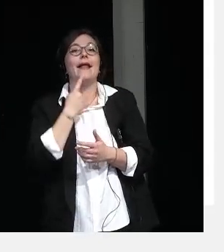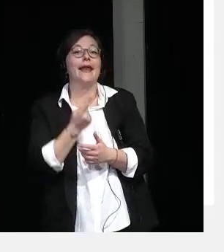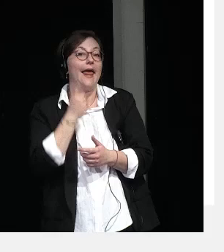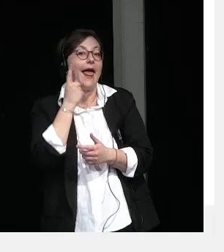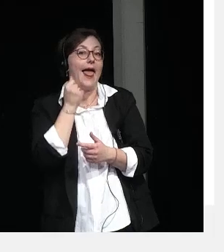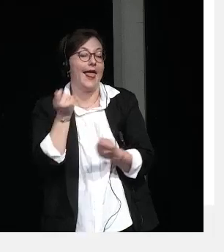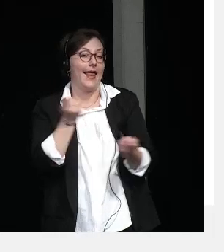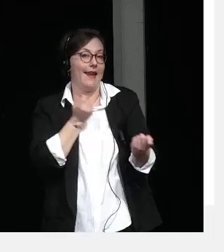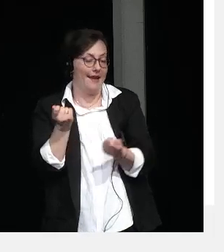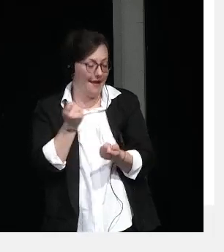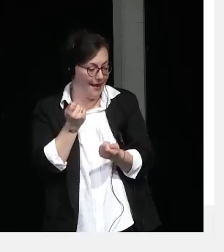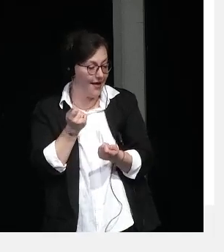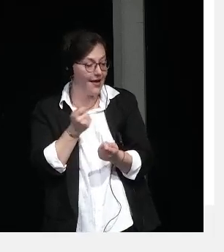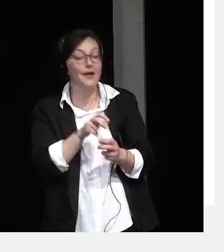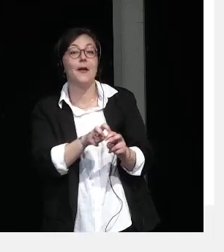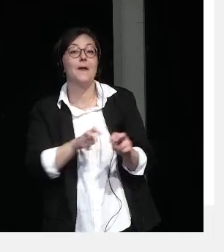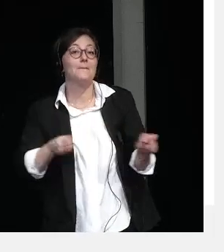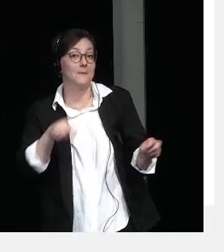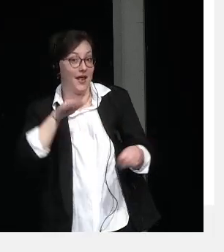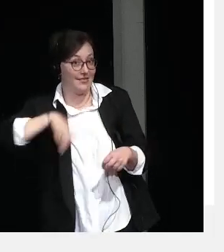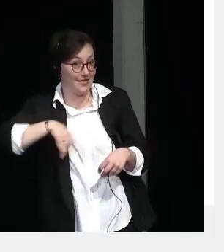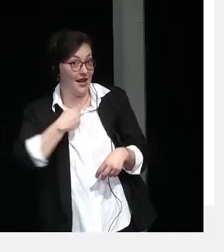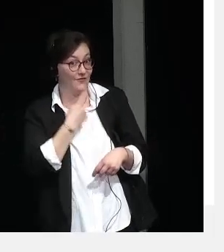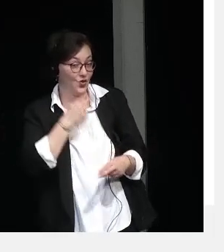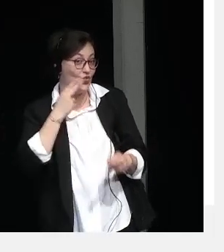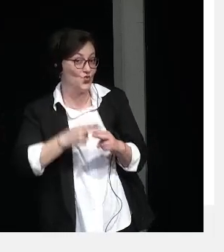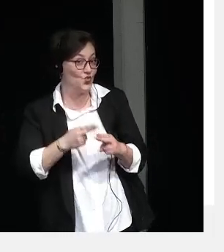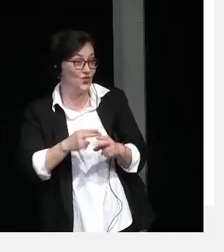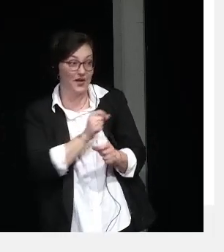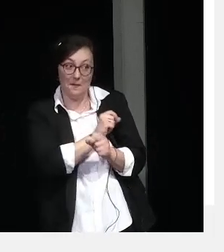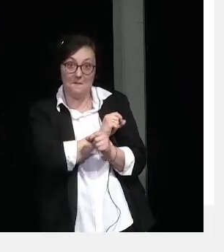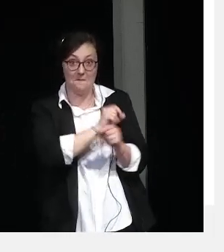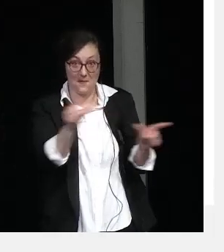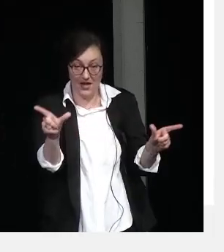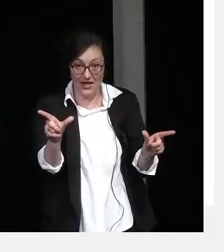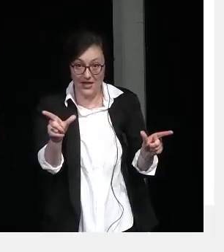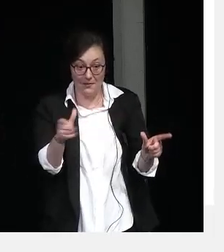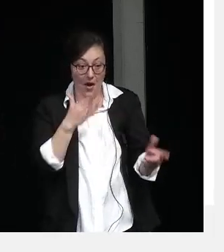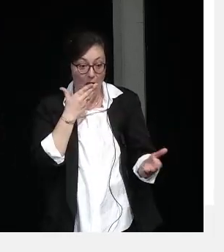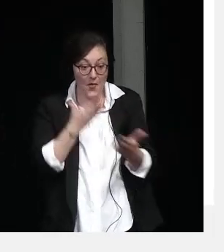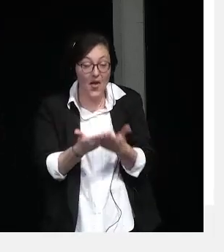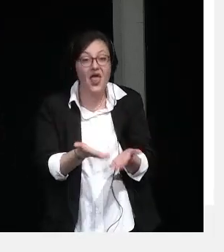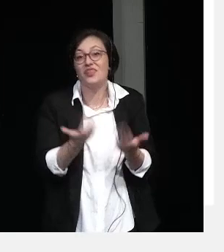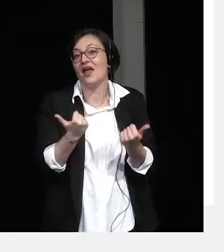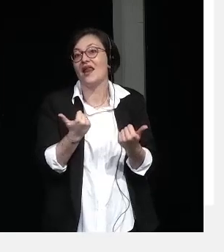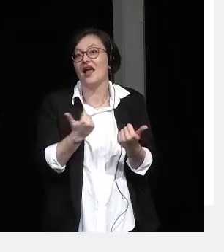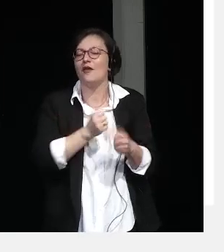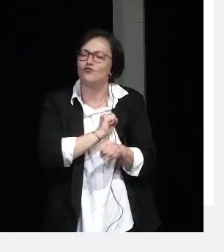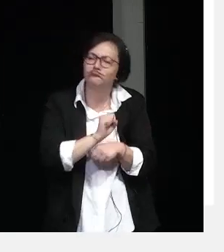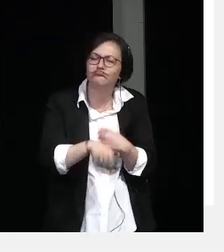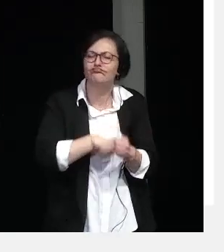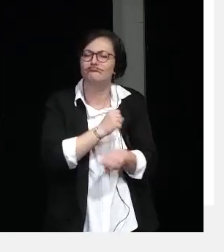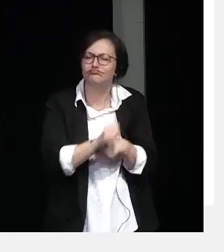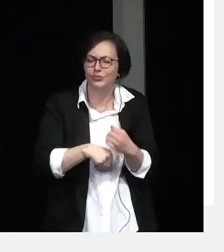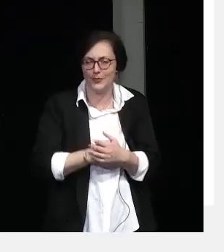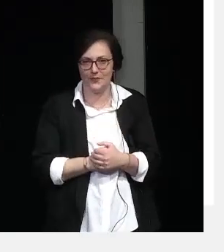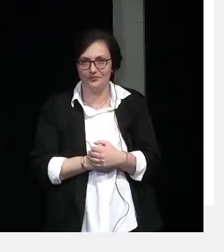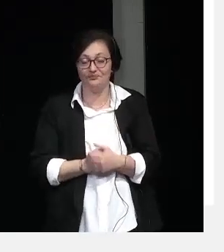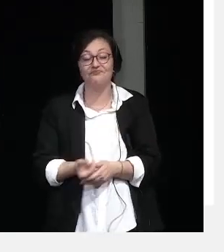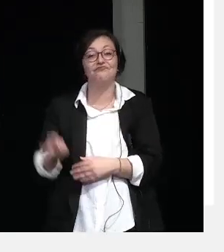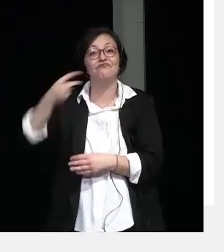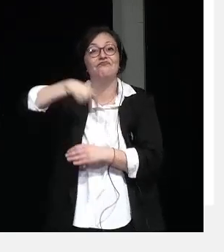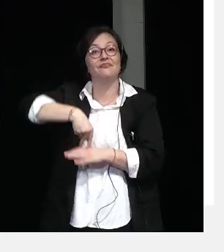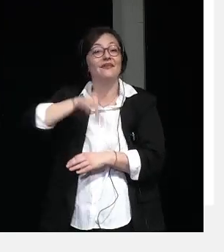if we don't have any questions, we will close by saying first, because you asked Sarah that on Wednesday she did